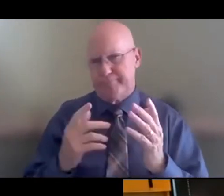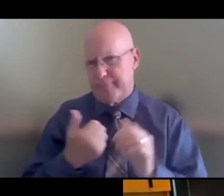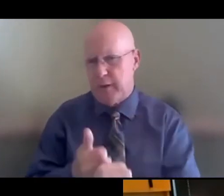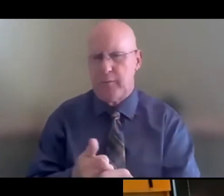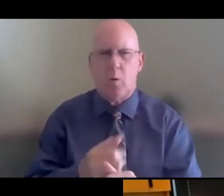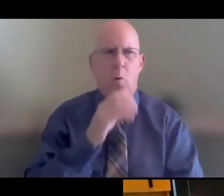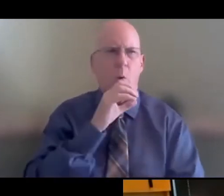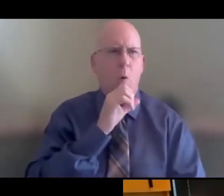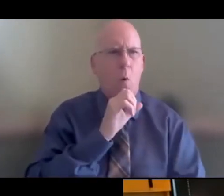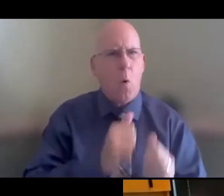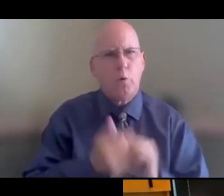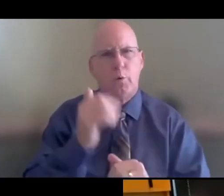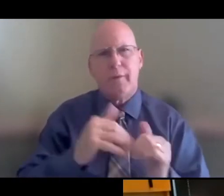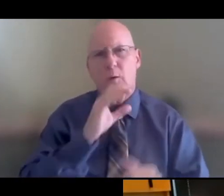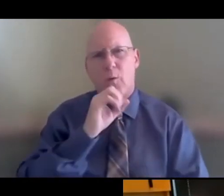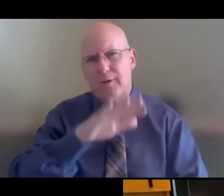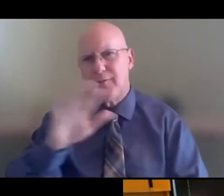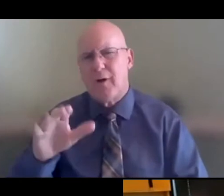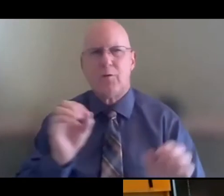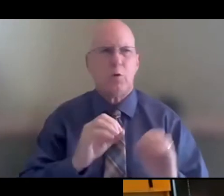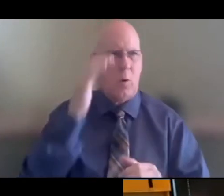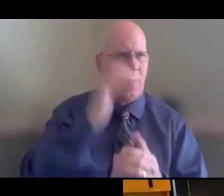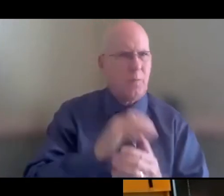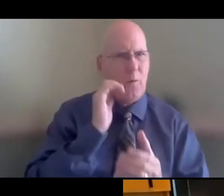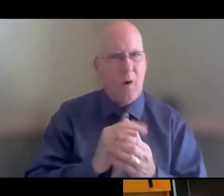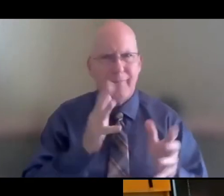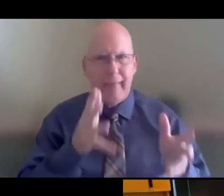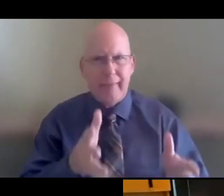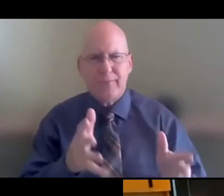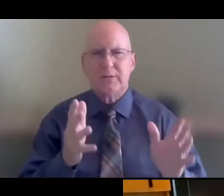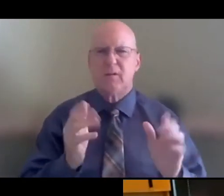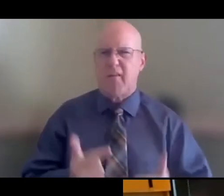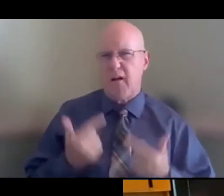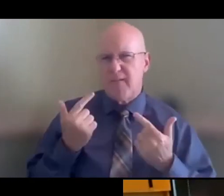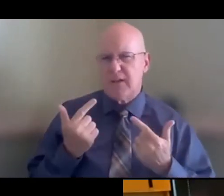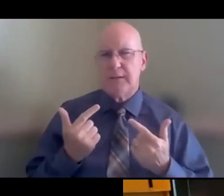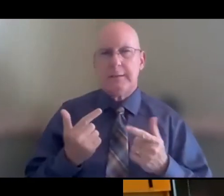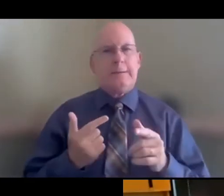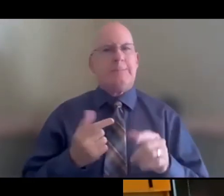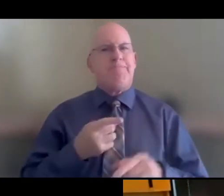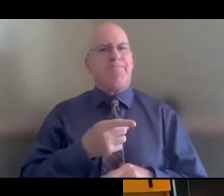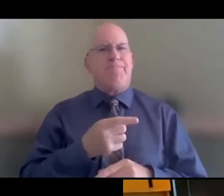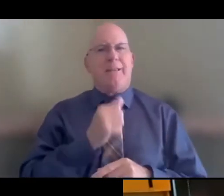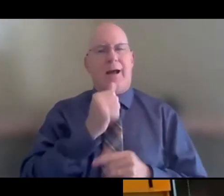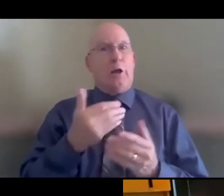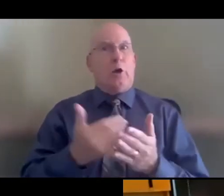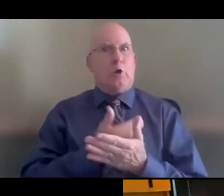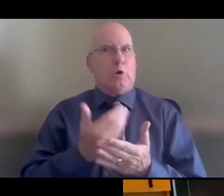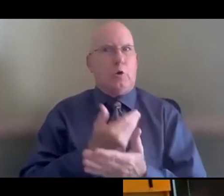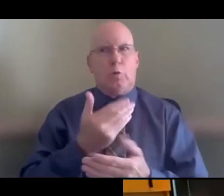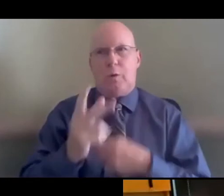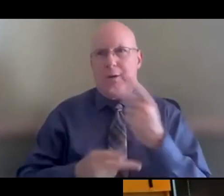and older and no surviving spouse. So there's a lot more legs, but we wanted to clarify that this wasn't a new form of